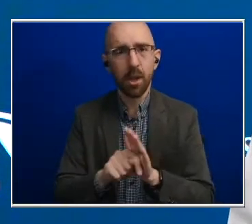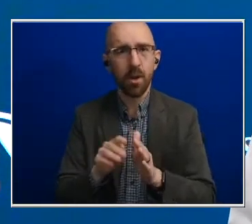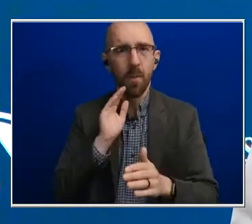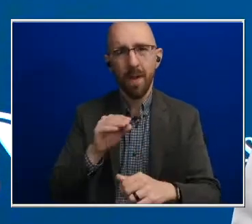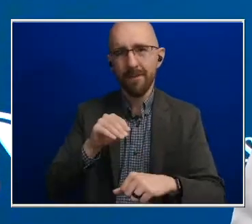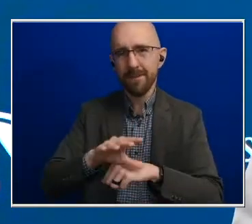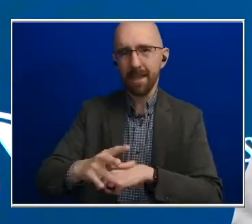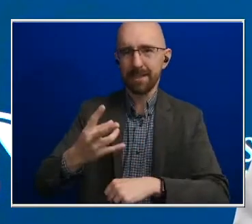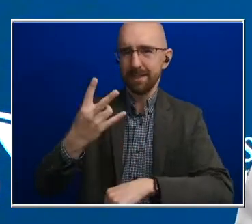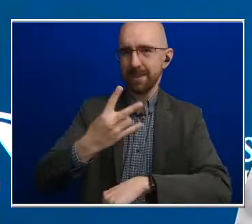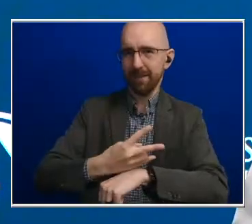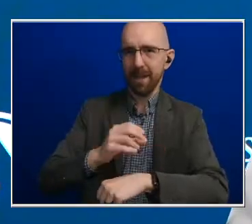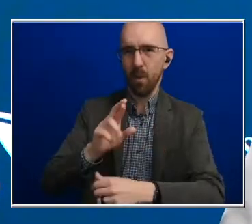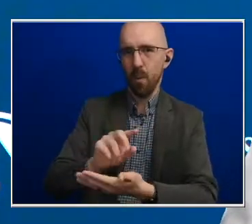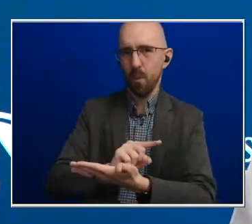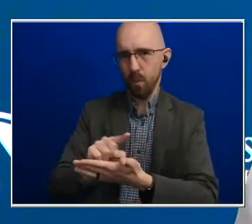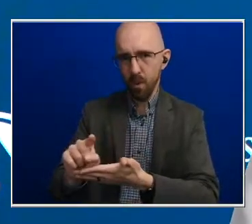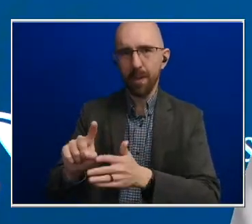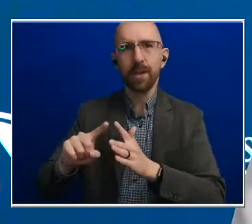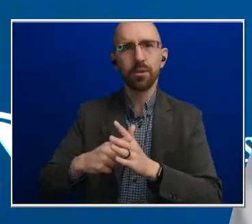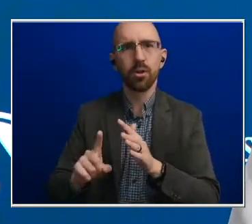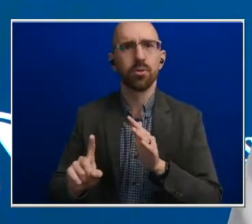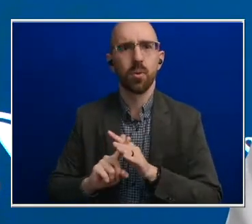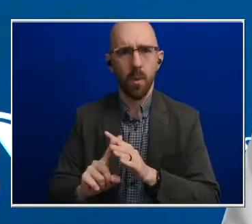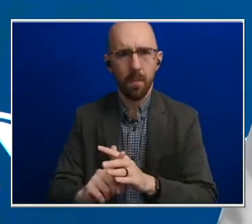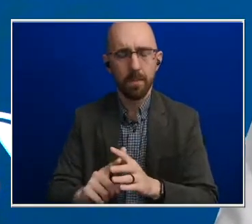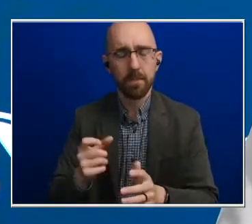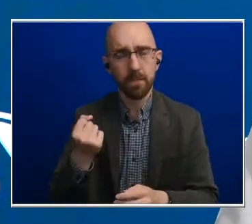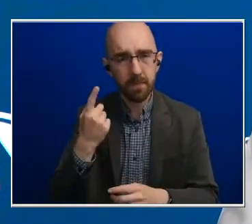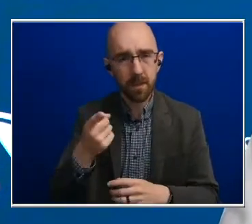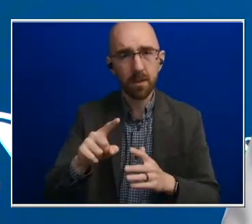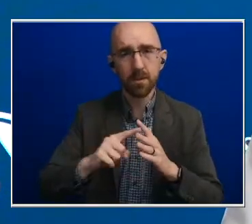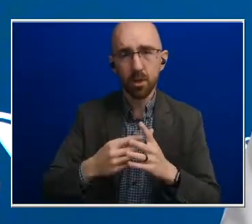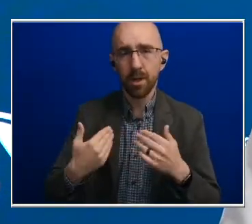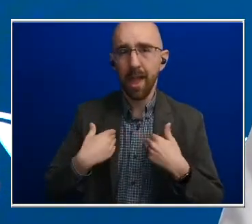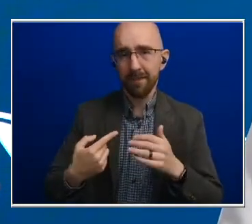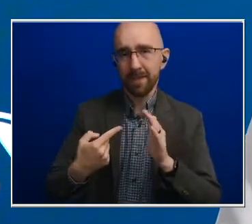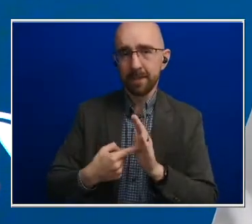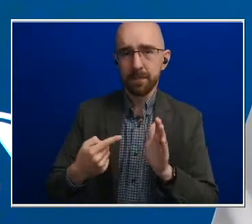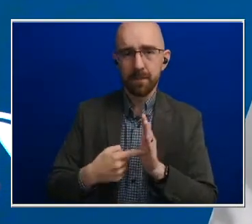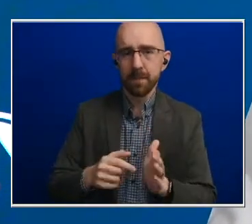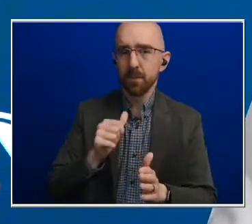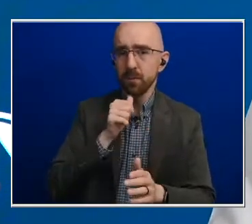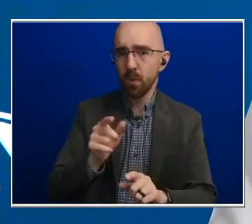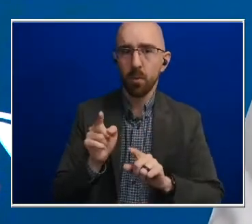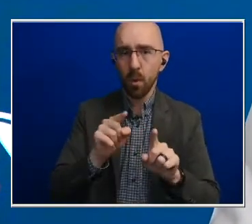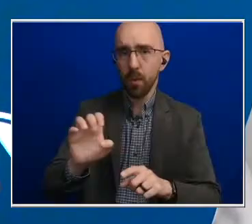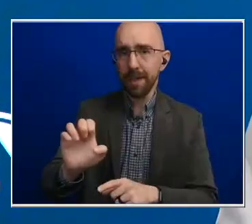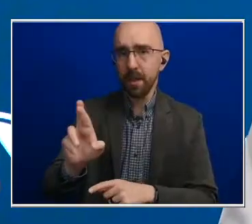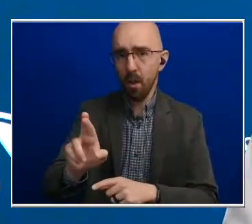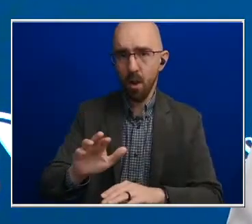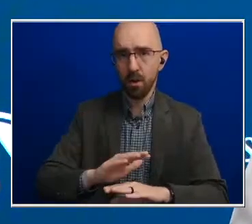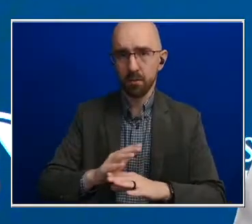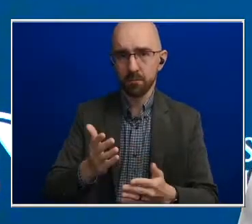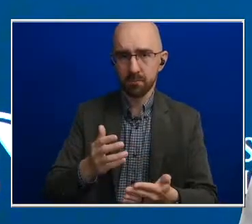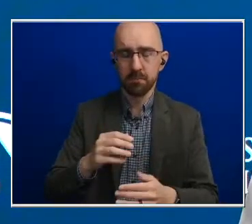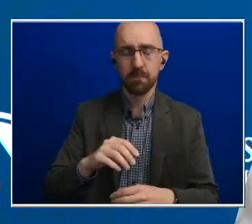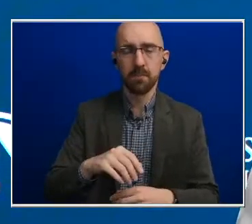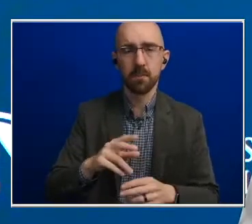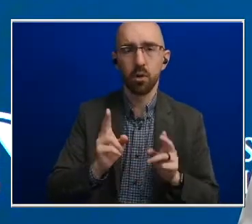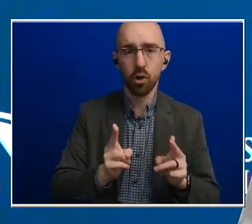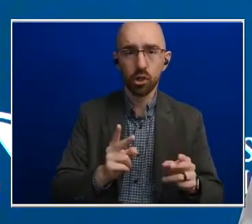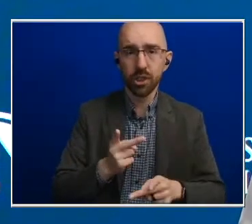week. And understand that if you are starting to have symptoms, do not go to the emergency department, urgent care, or your physician's